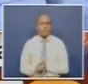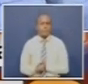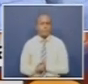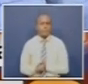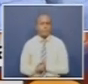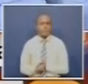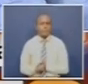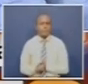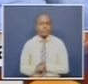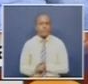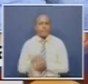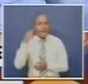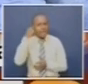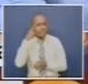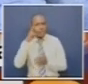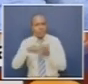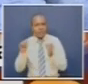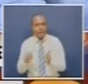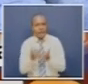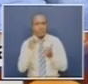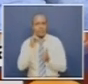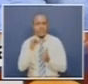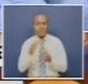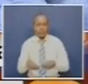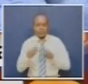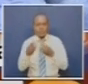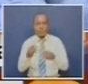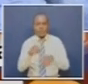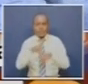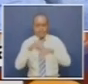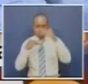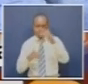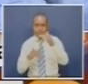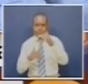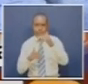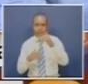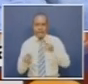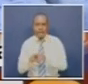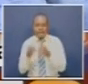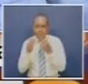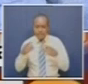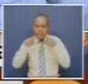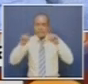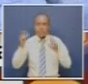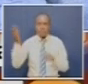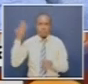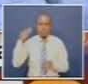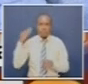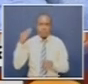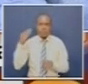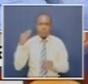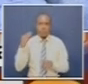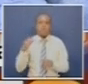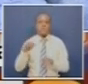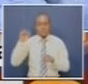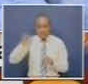if that doesn't happen? I think what happens, we have given ourselves a time frame. Unlike many other declarations before, the party thought, yes,